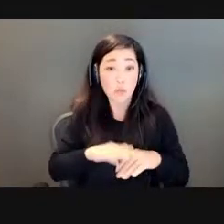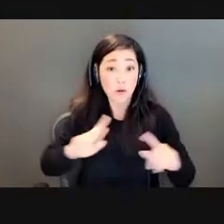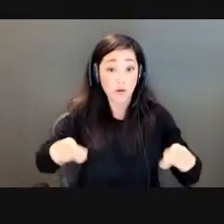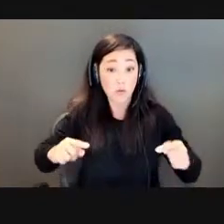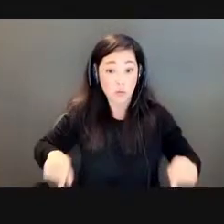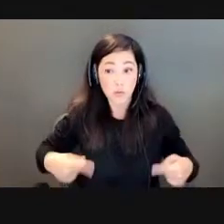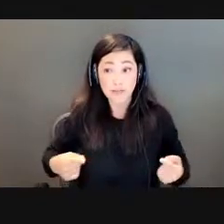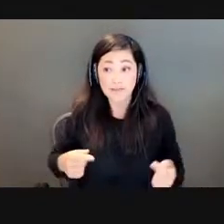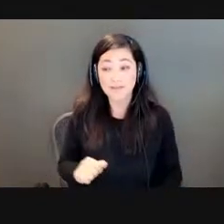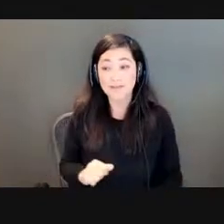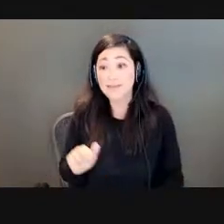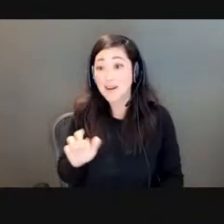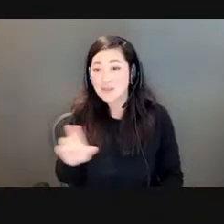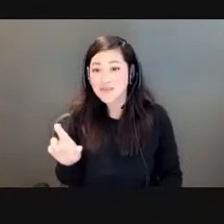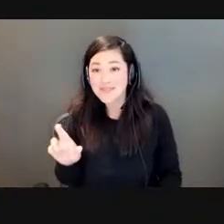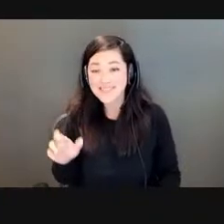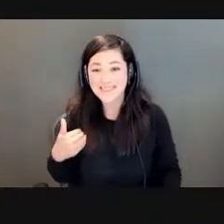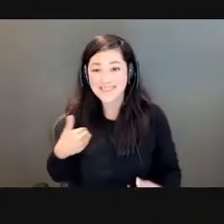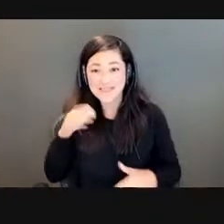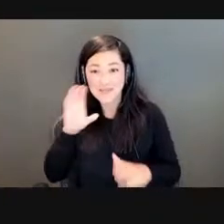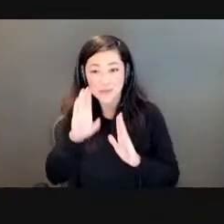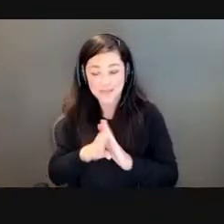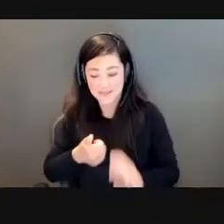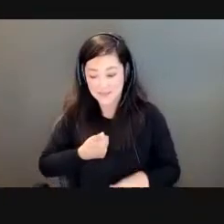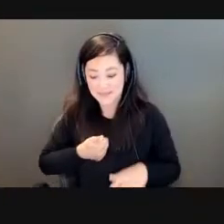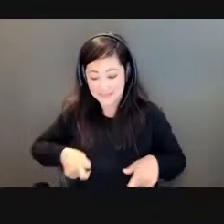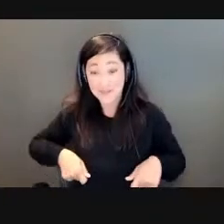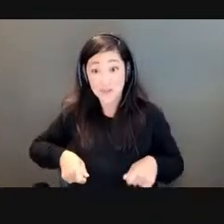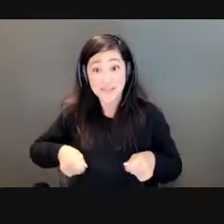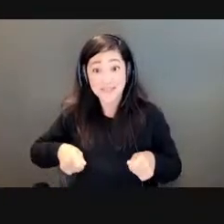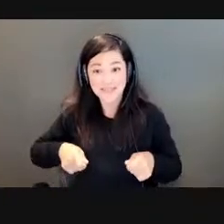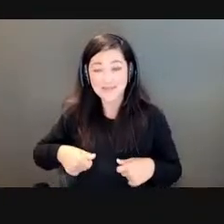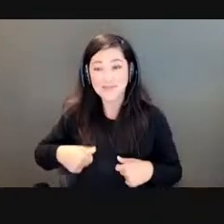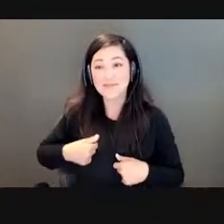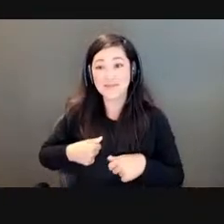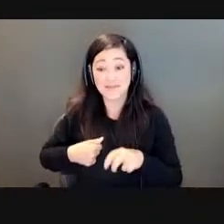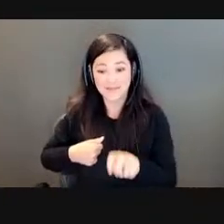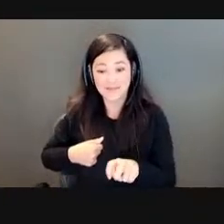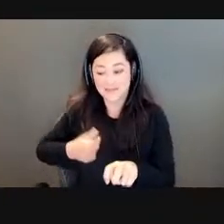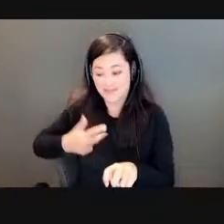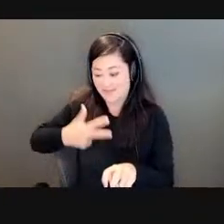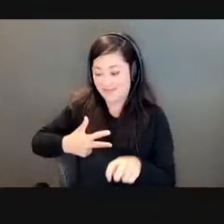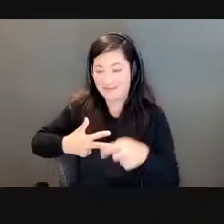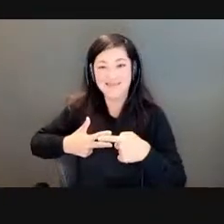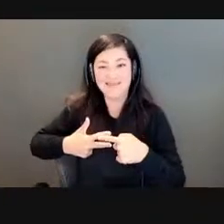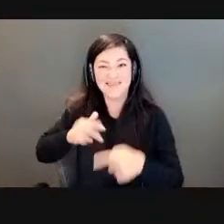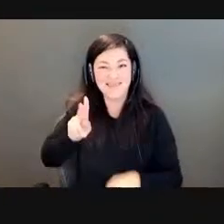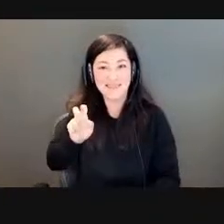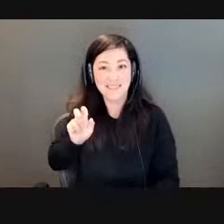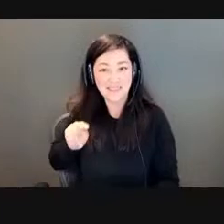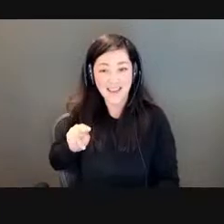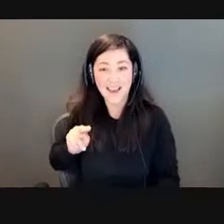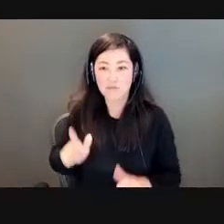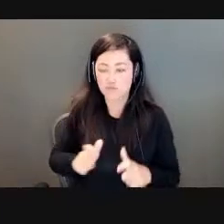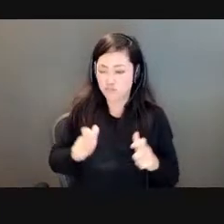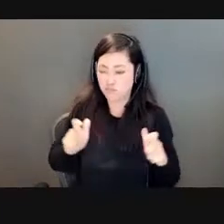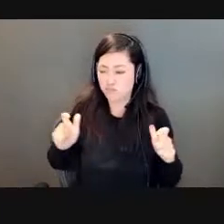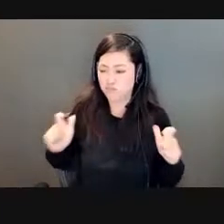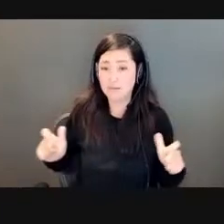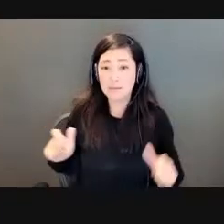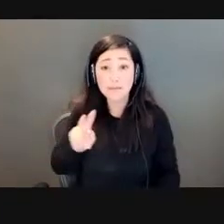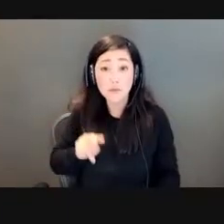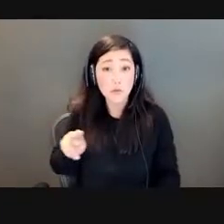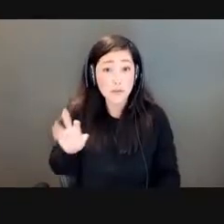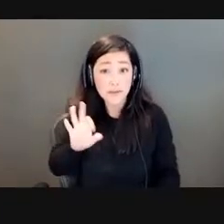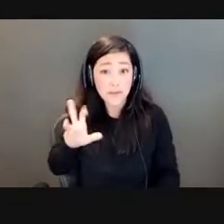side, there is a picture of me in my wheelchair sitting in front of my camper van, which is very large. It's about